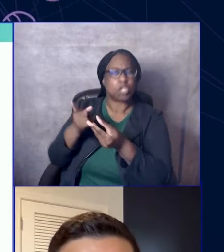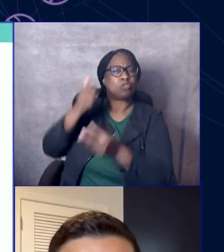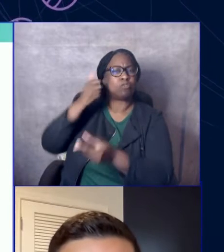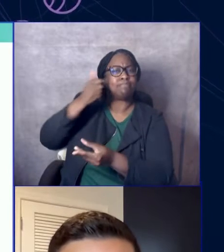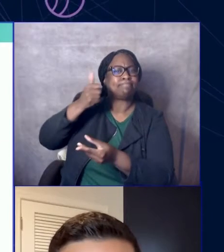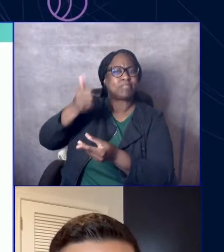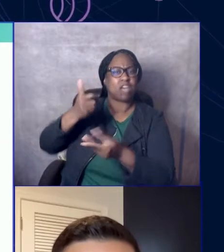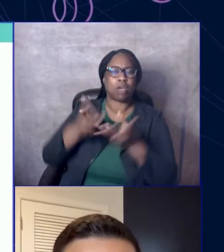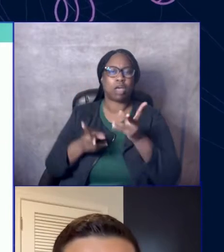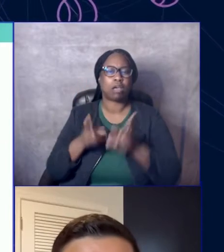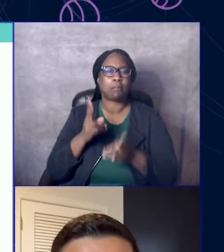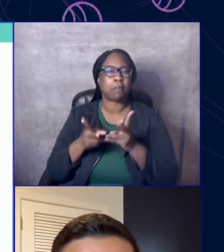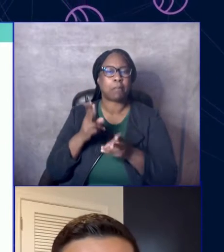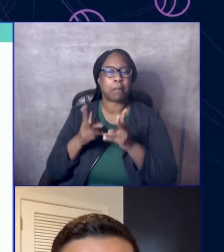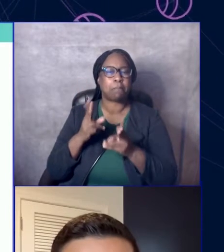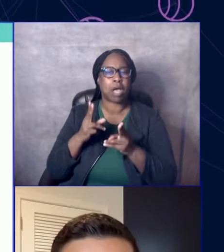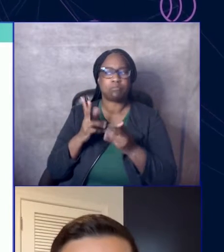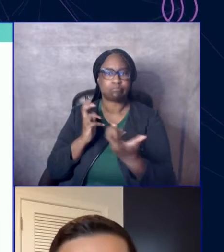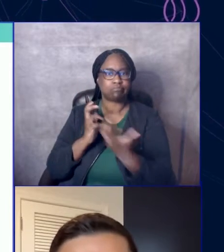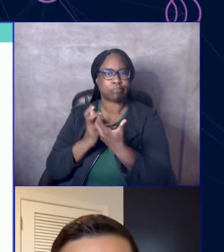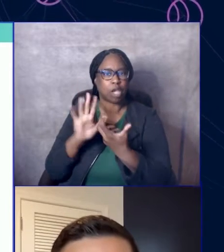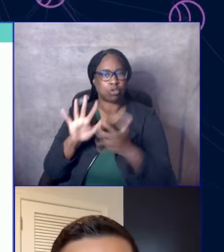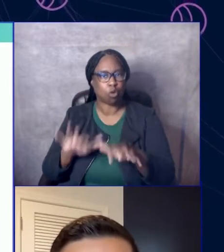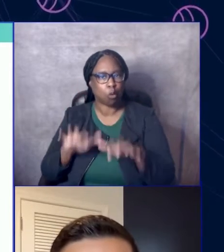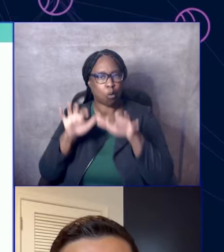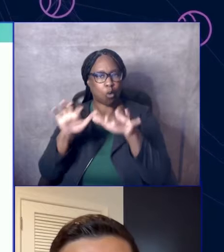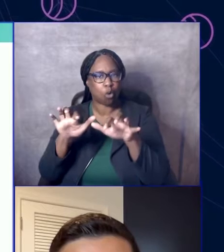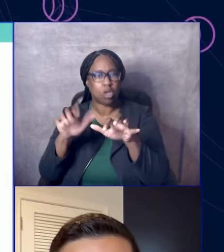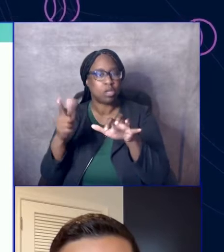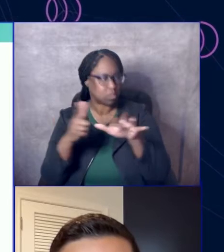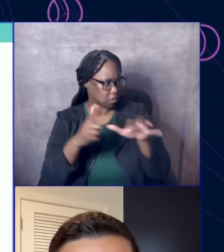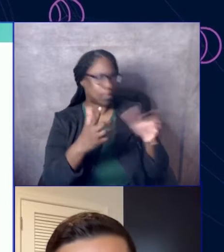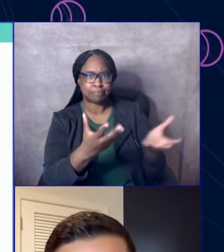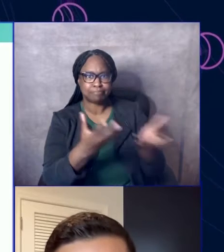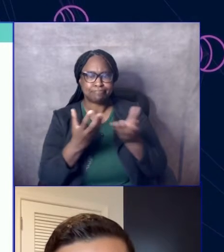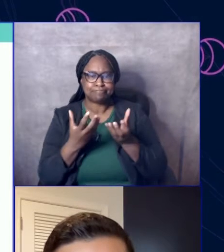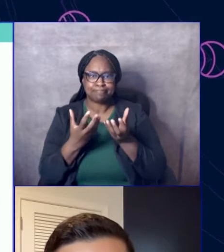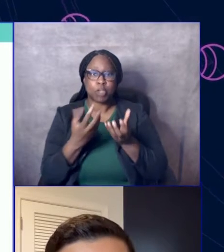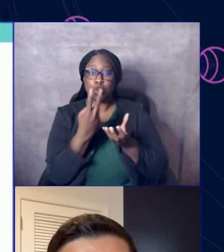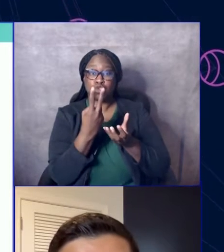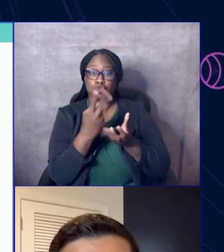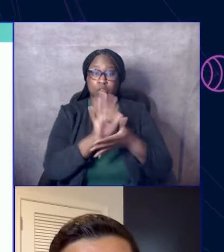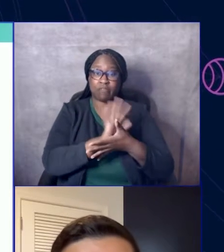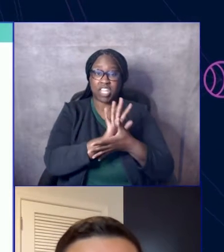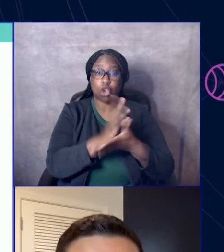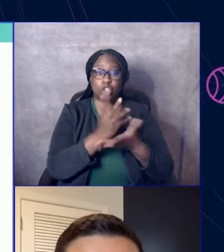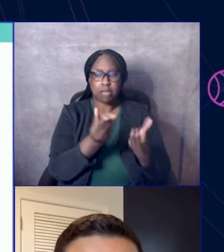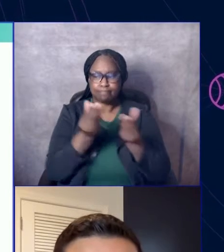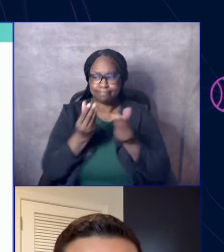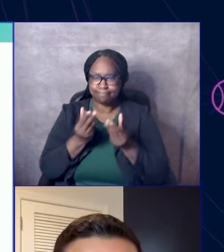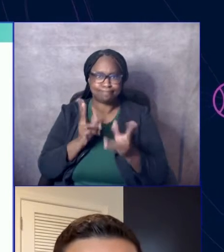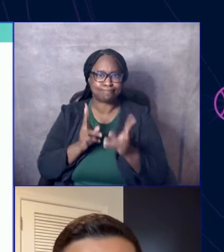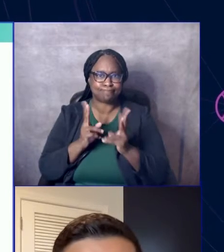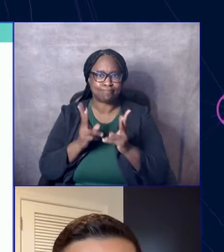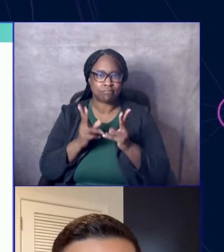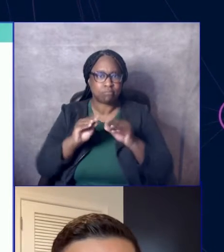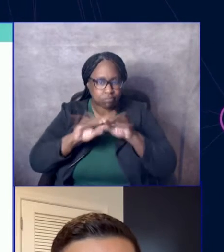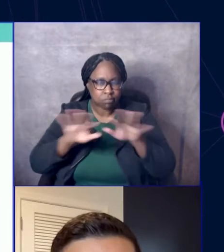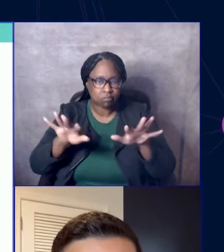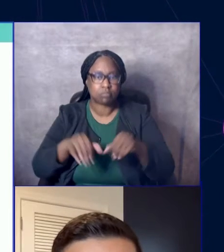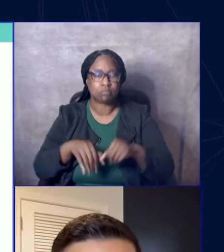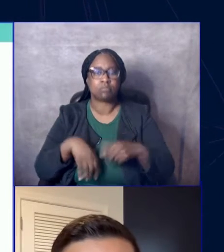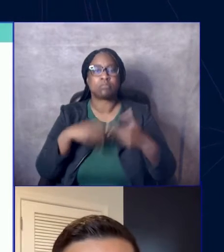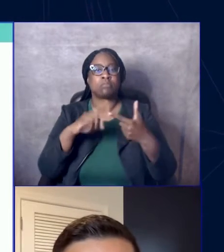for your audience. And so they ended up doing that with 2 of the videos that we produced. Similarly, we also worked with publications